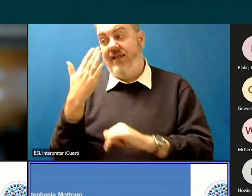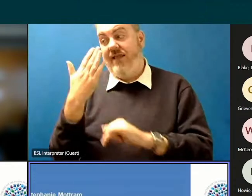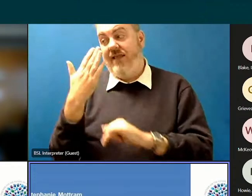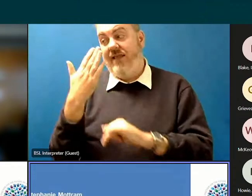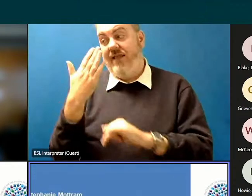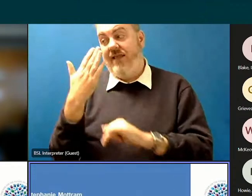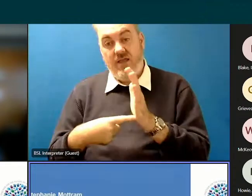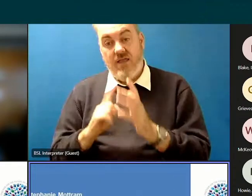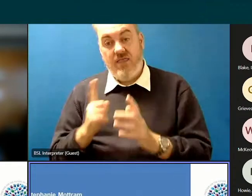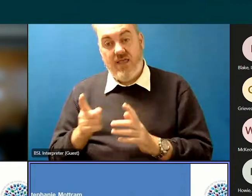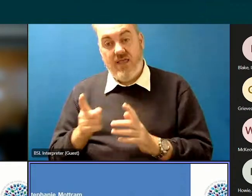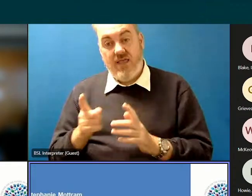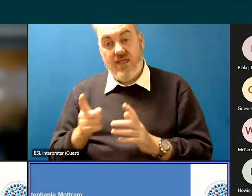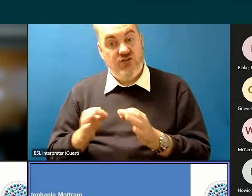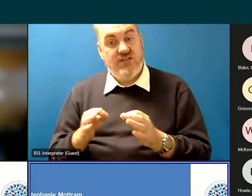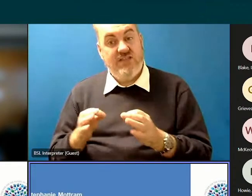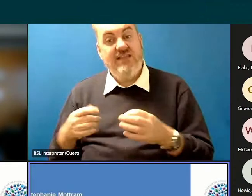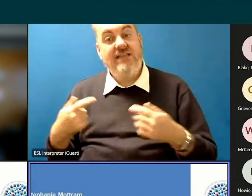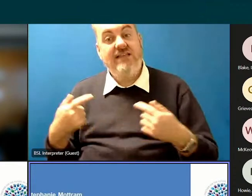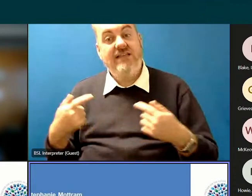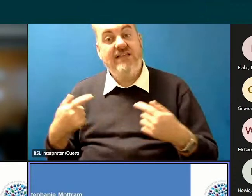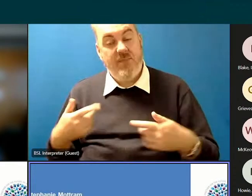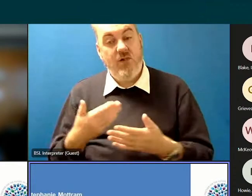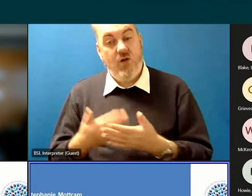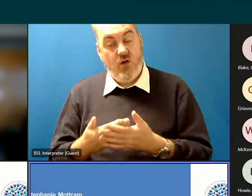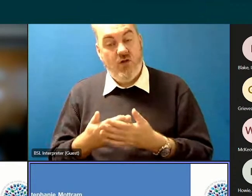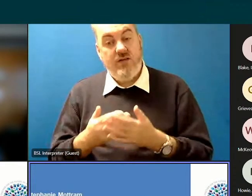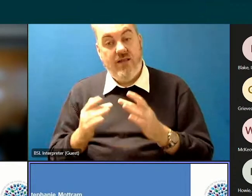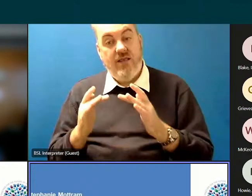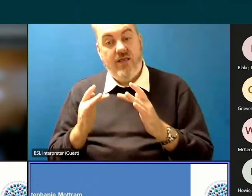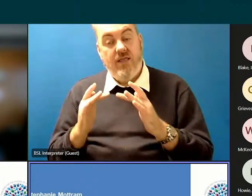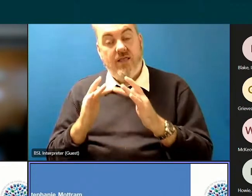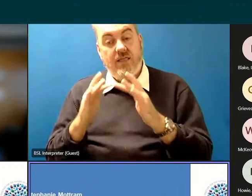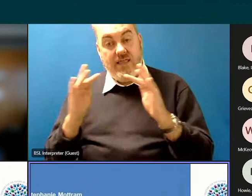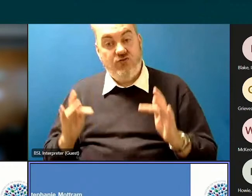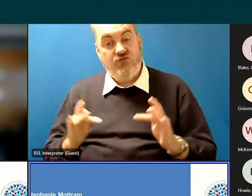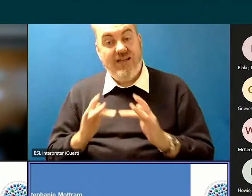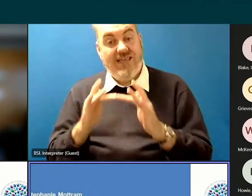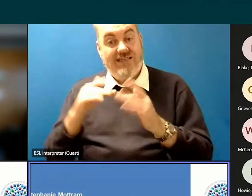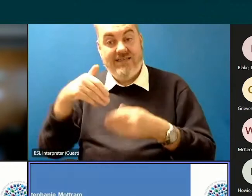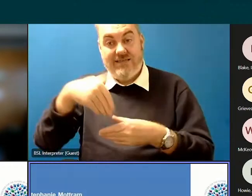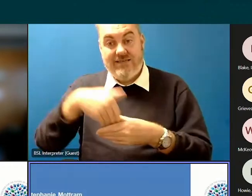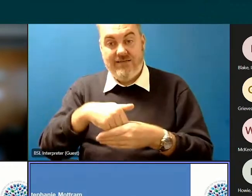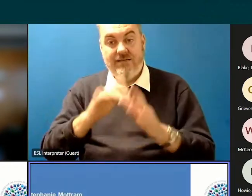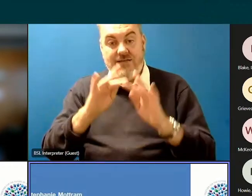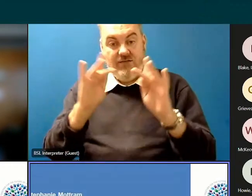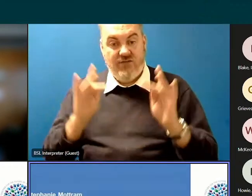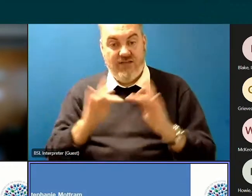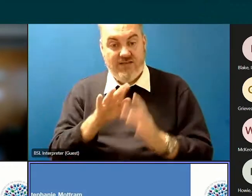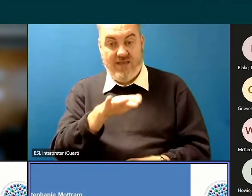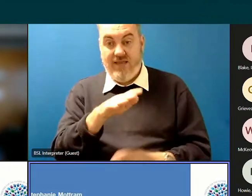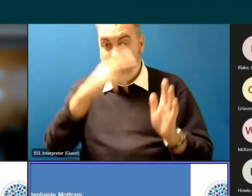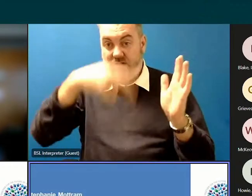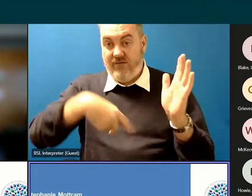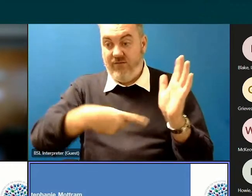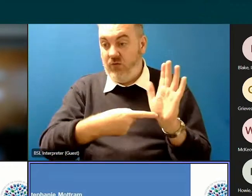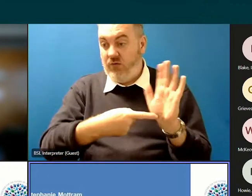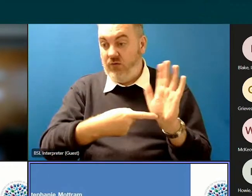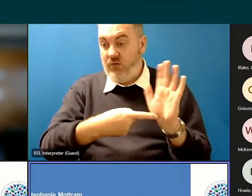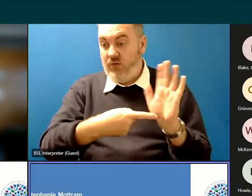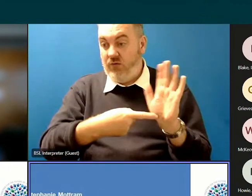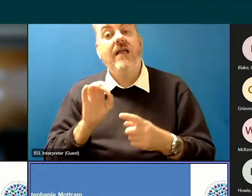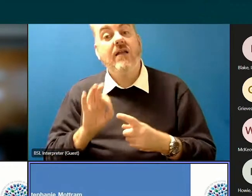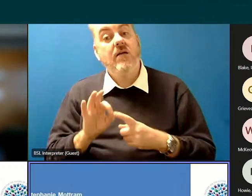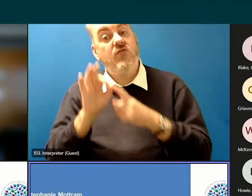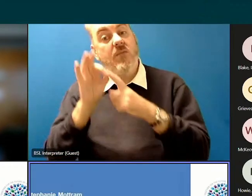paper and that strategy is available on the internet for everybody to see. Within that, there was the